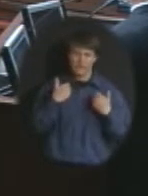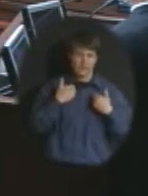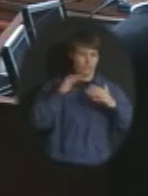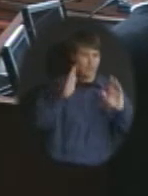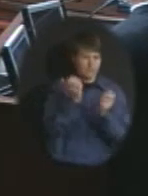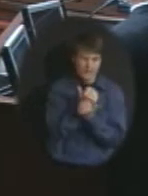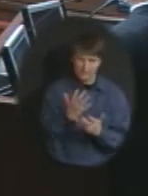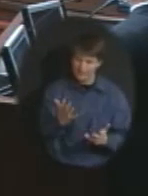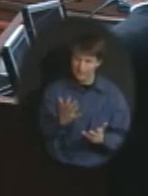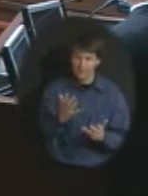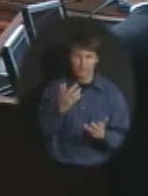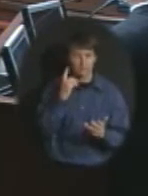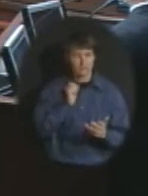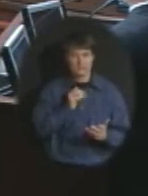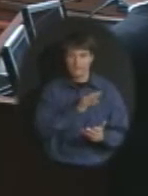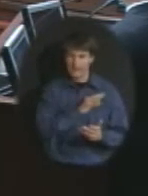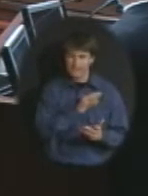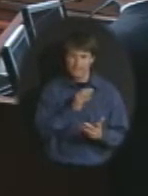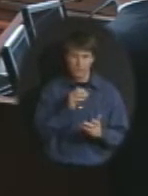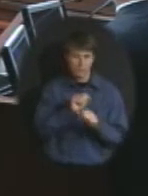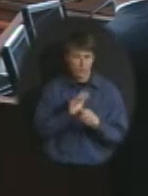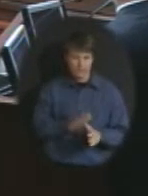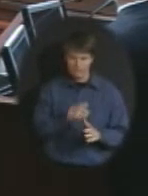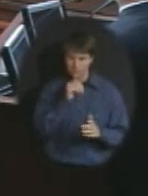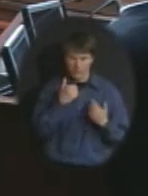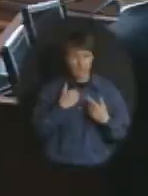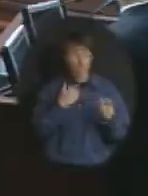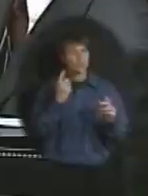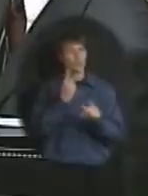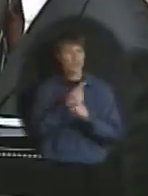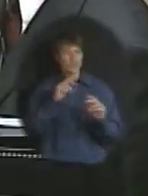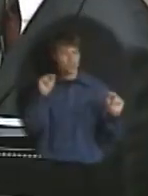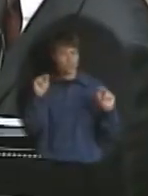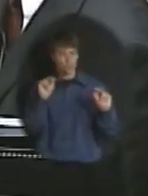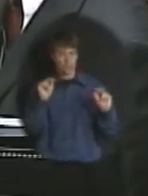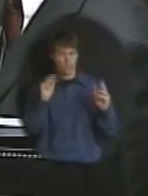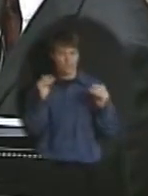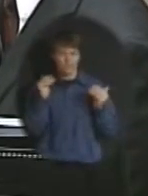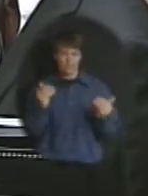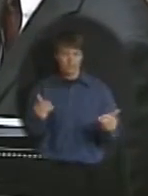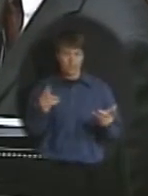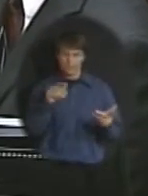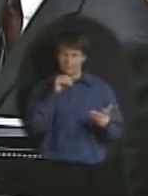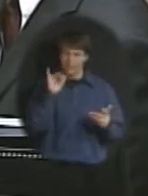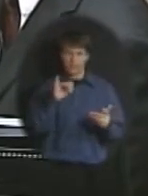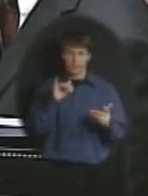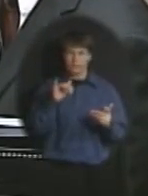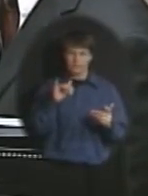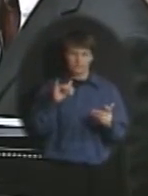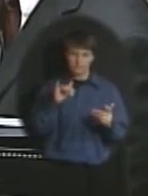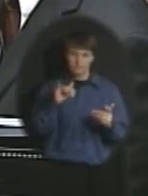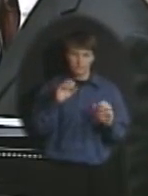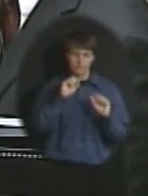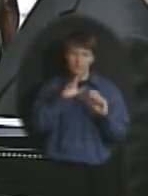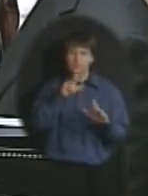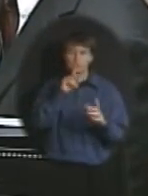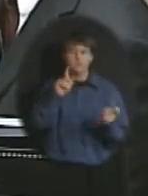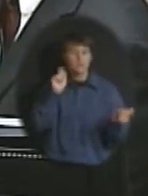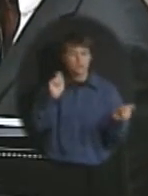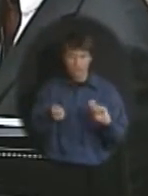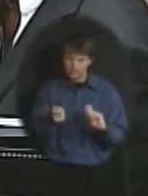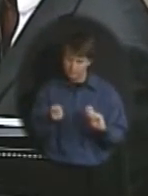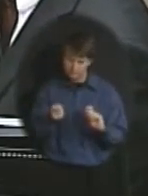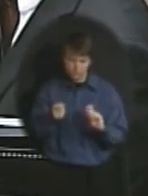that the staff or employees would see. So it has a neutral effect going forward. It's not like, well, second year that nothing's really changing in